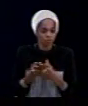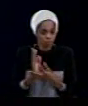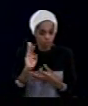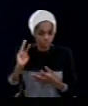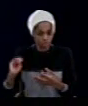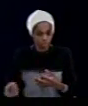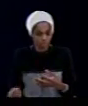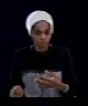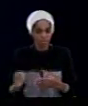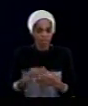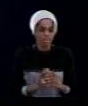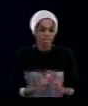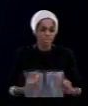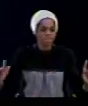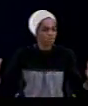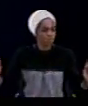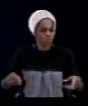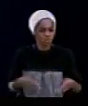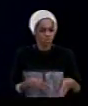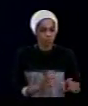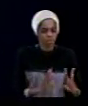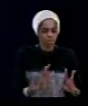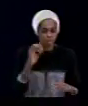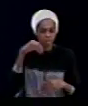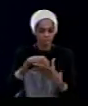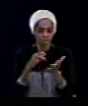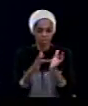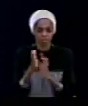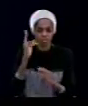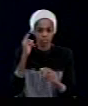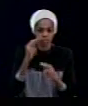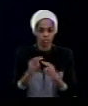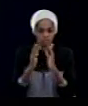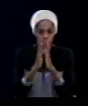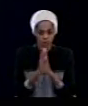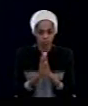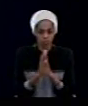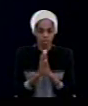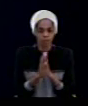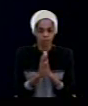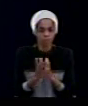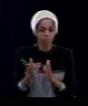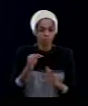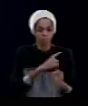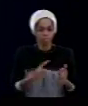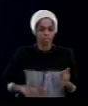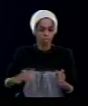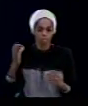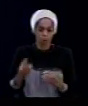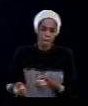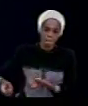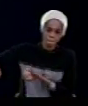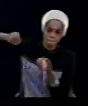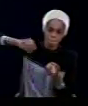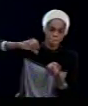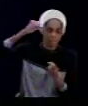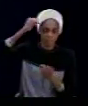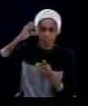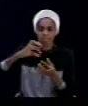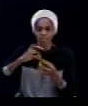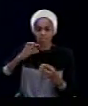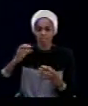in a higher dimension. In the name of Jesus, the Lord will pour his spirit, pour his